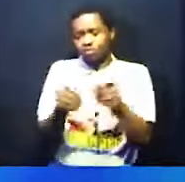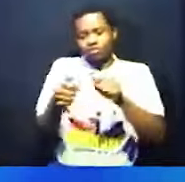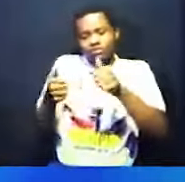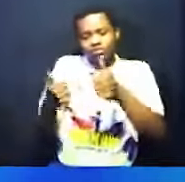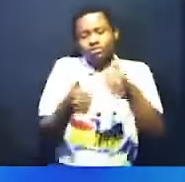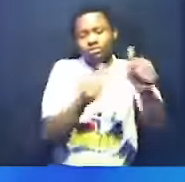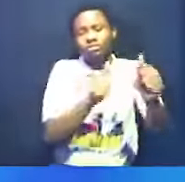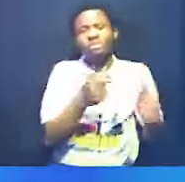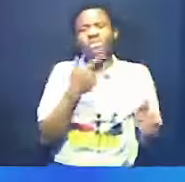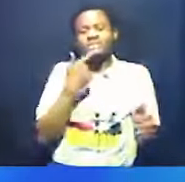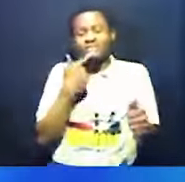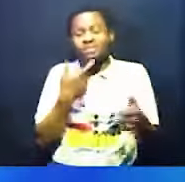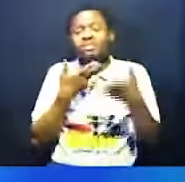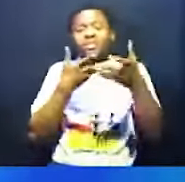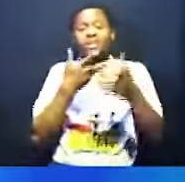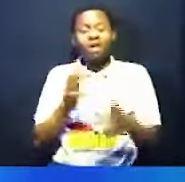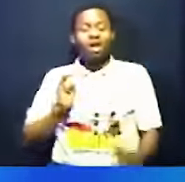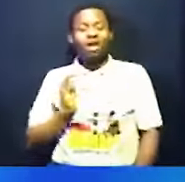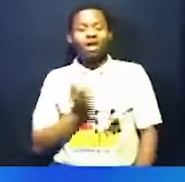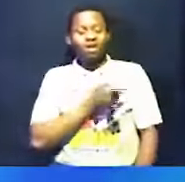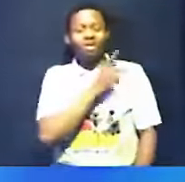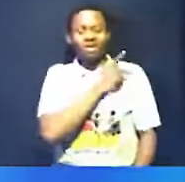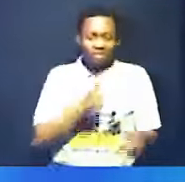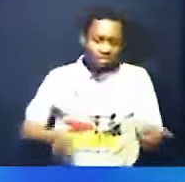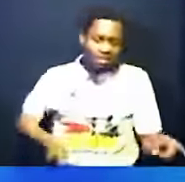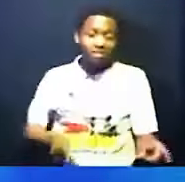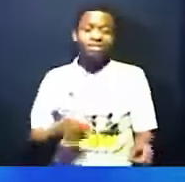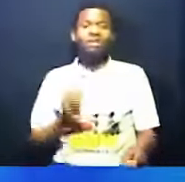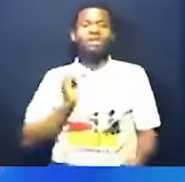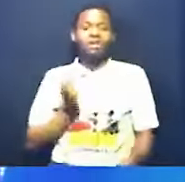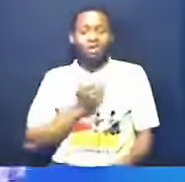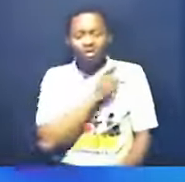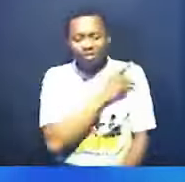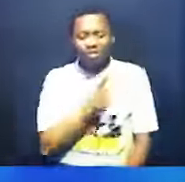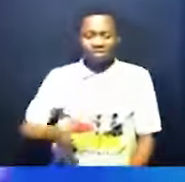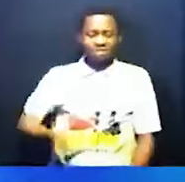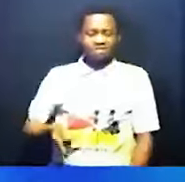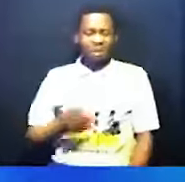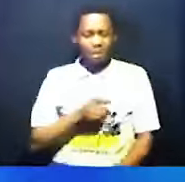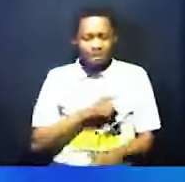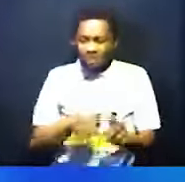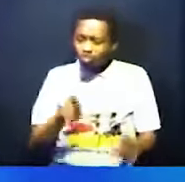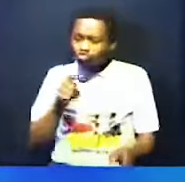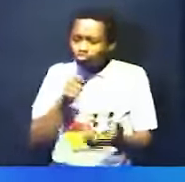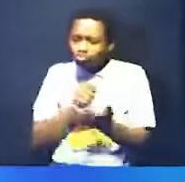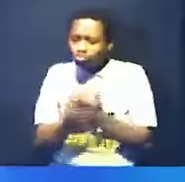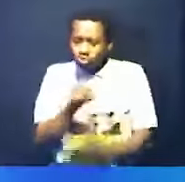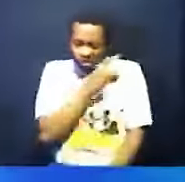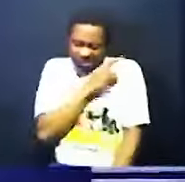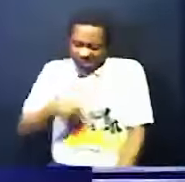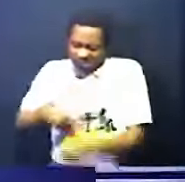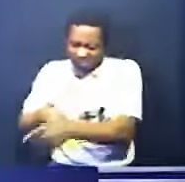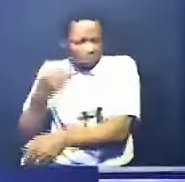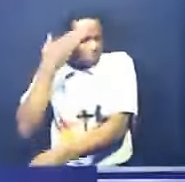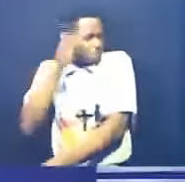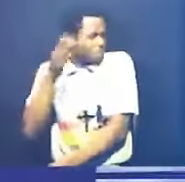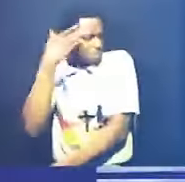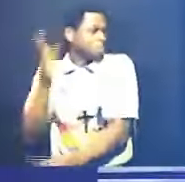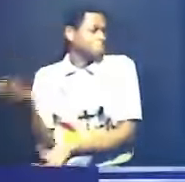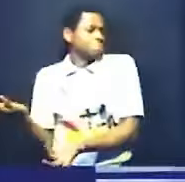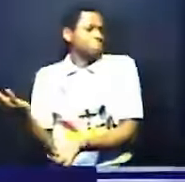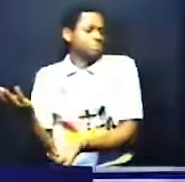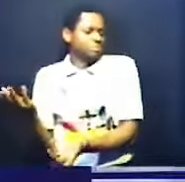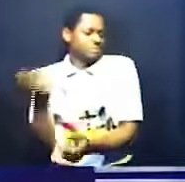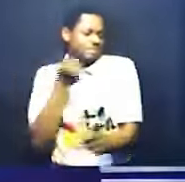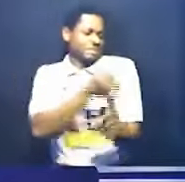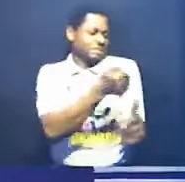king, our king. Meanwhile, the old man doesn't know anything about what is going on. Omodia se